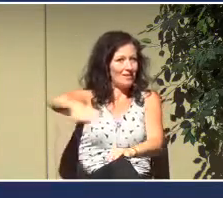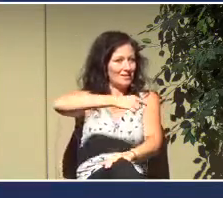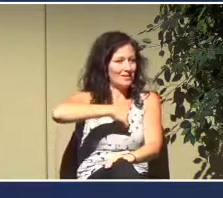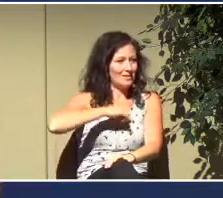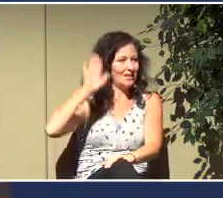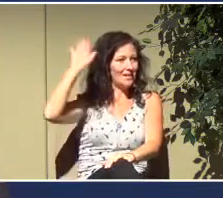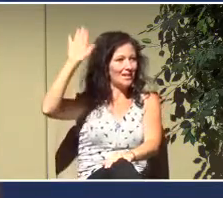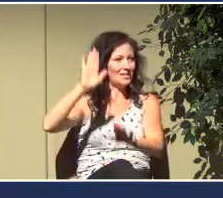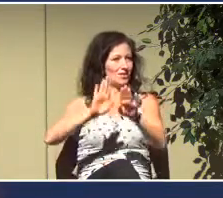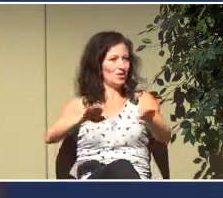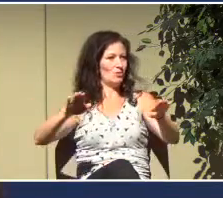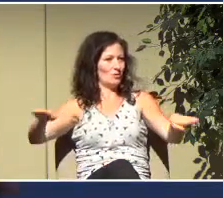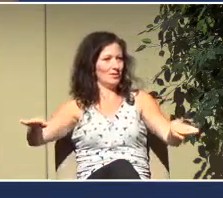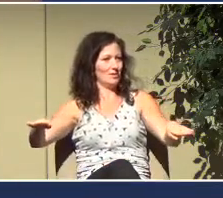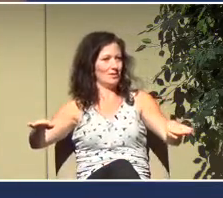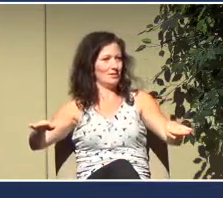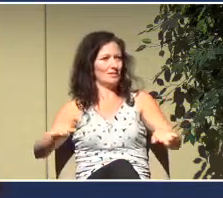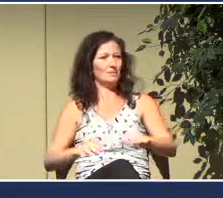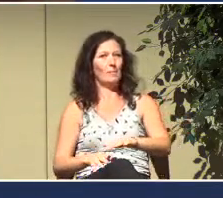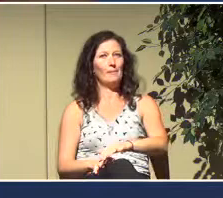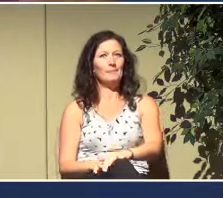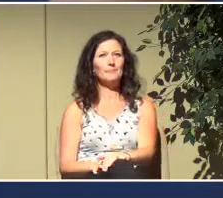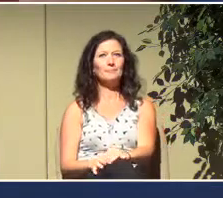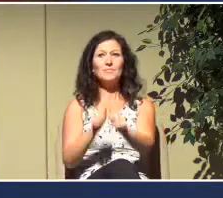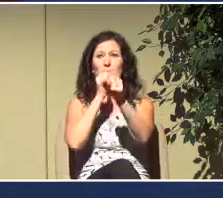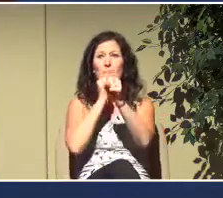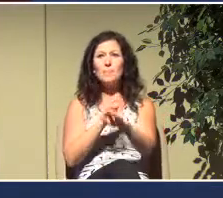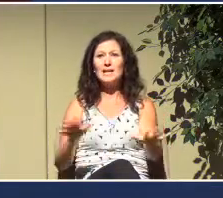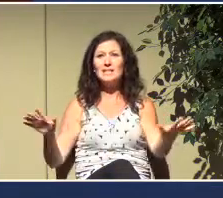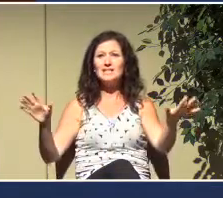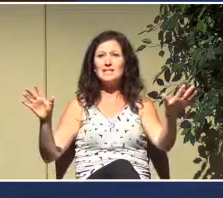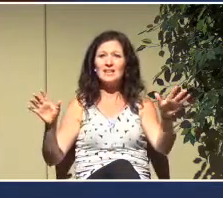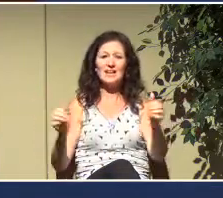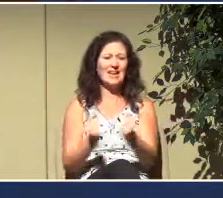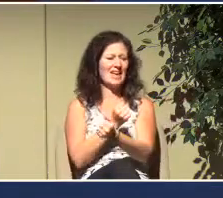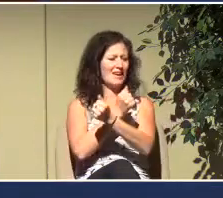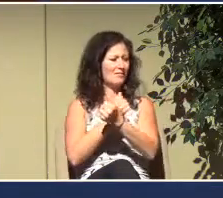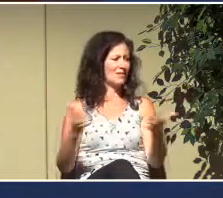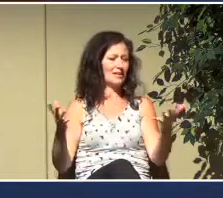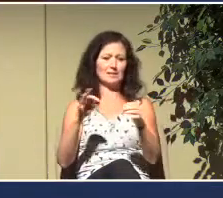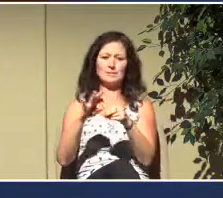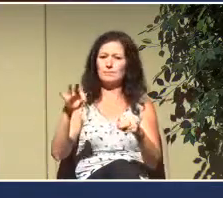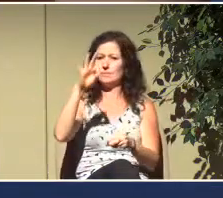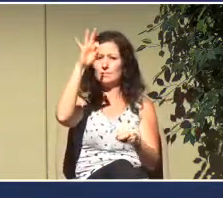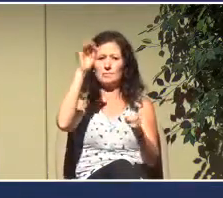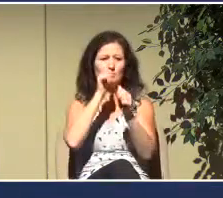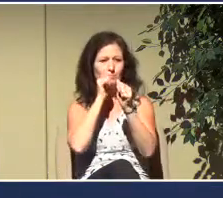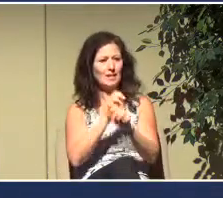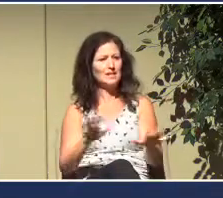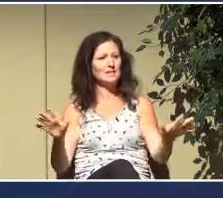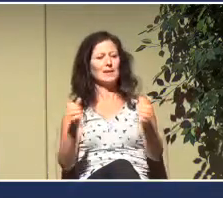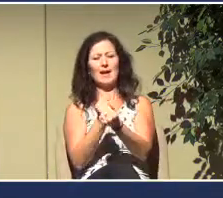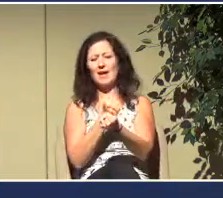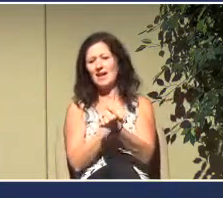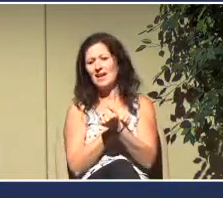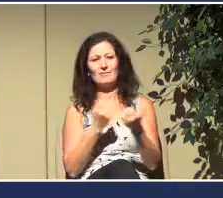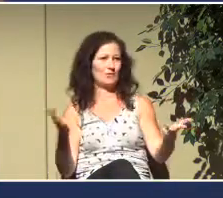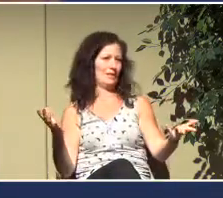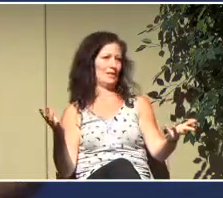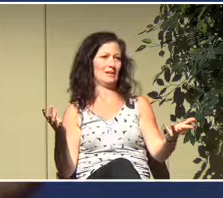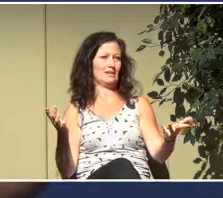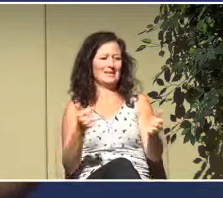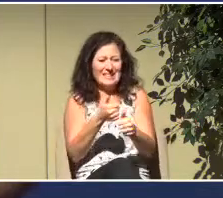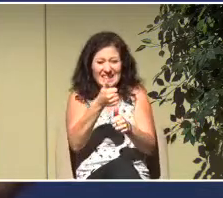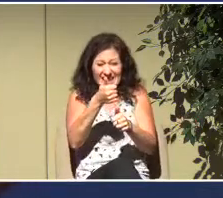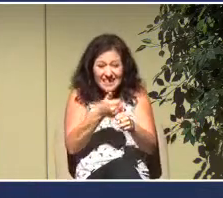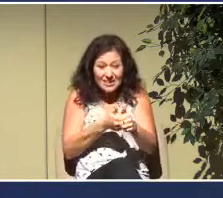Christ, who has blessed us in the heavenly realms with every spiritual blessing in Christ. Do you hear that? Every